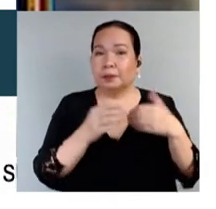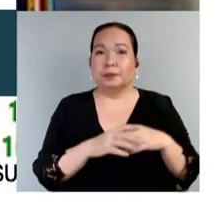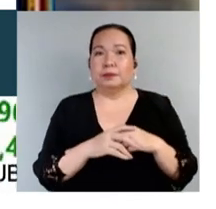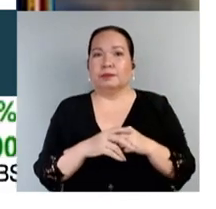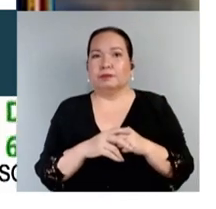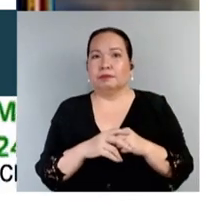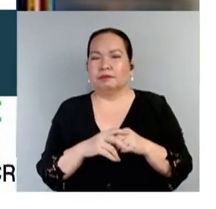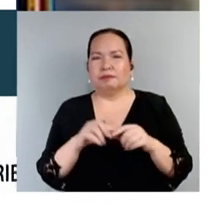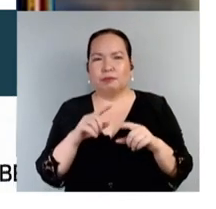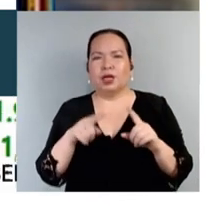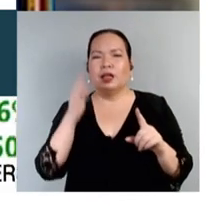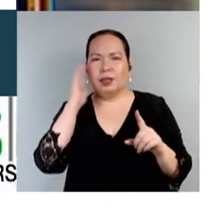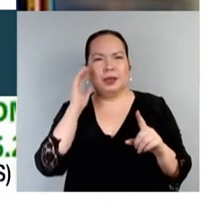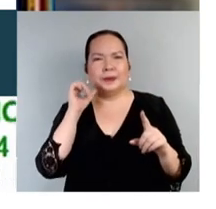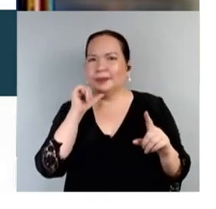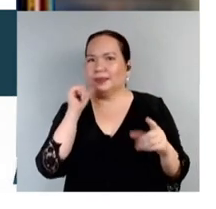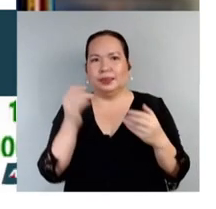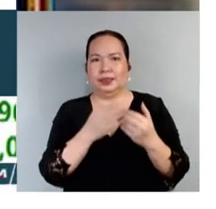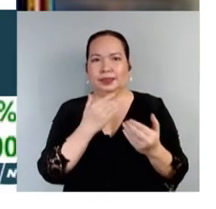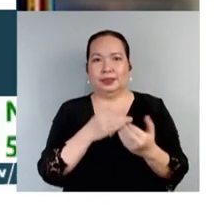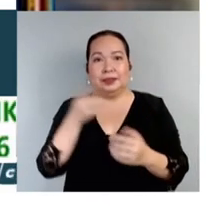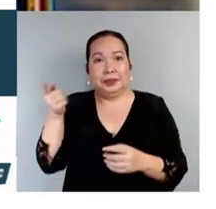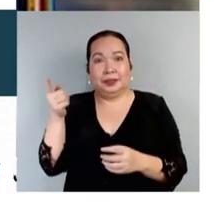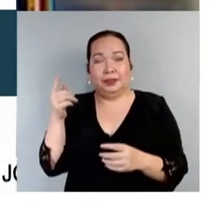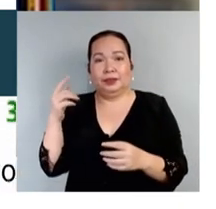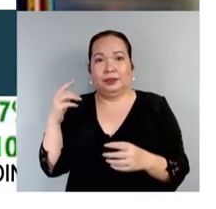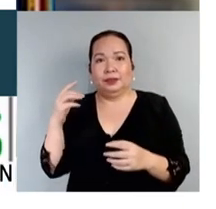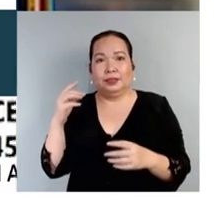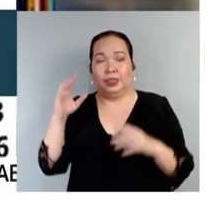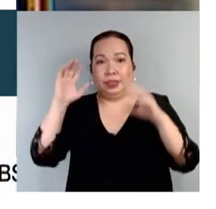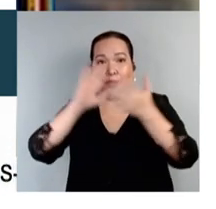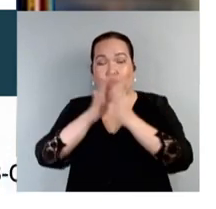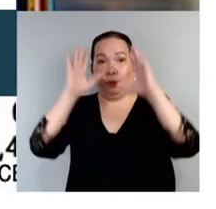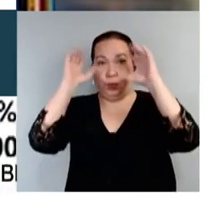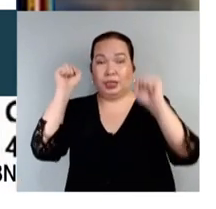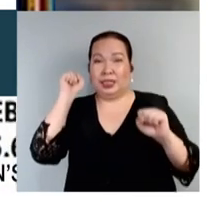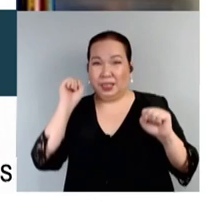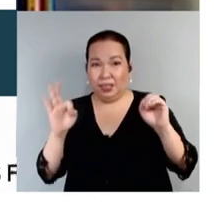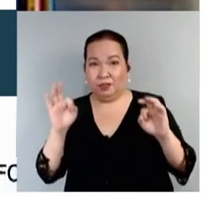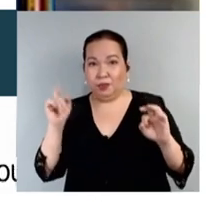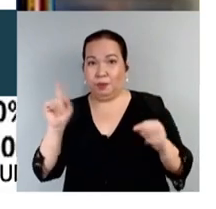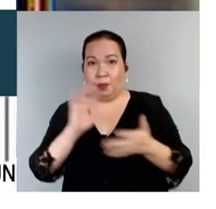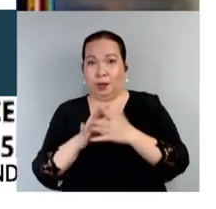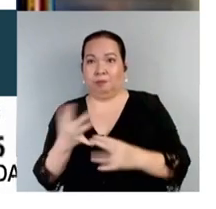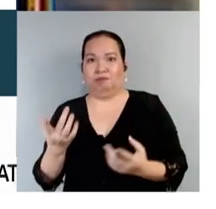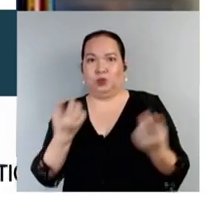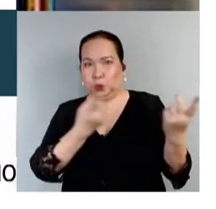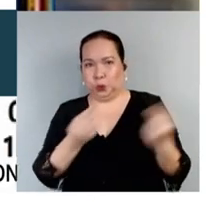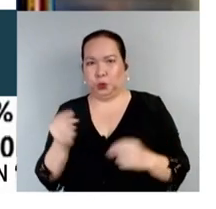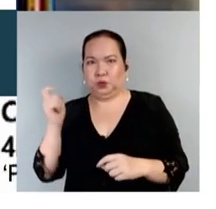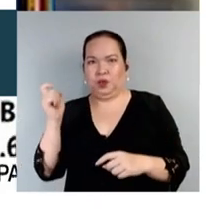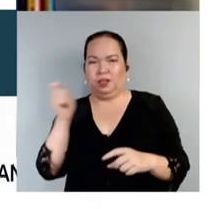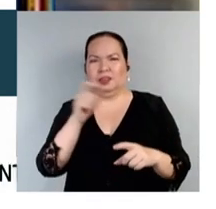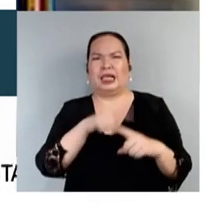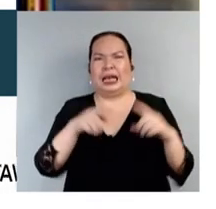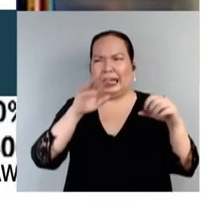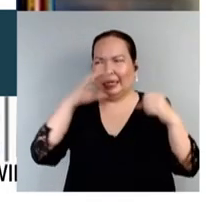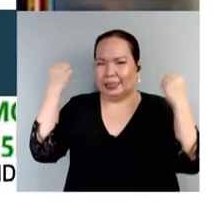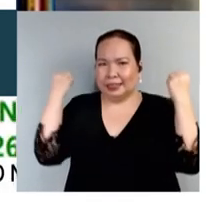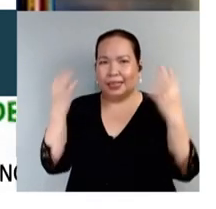it's not going to be easy, no, for him to just get his way. There's just so much watchdog,